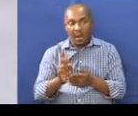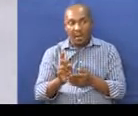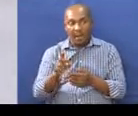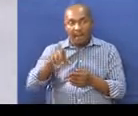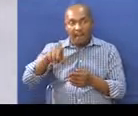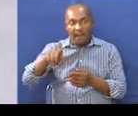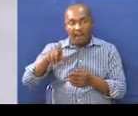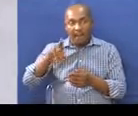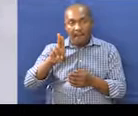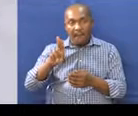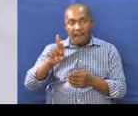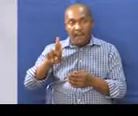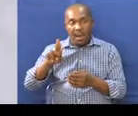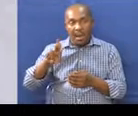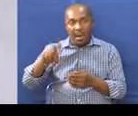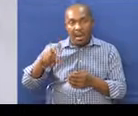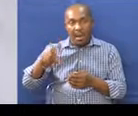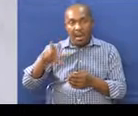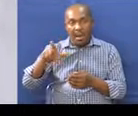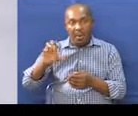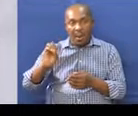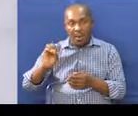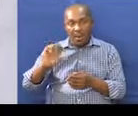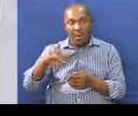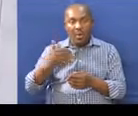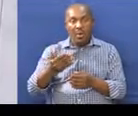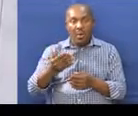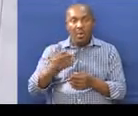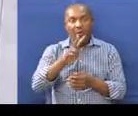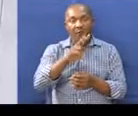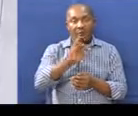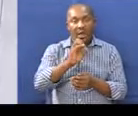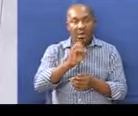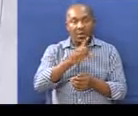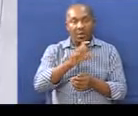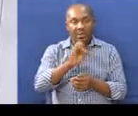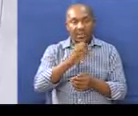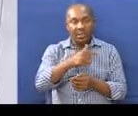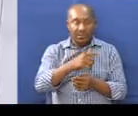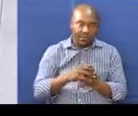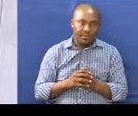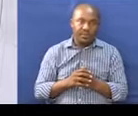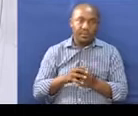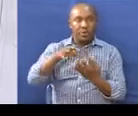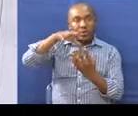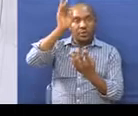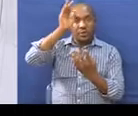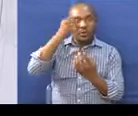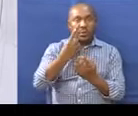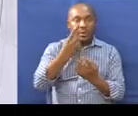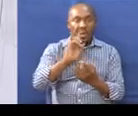You select one of the two. I prefer to write purple. So the mixture